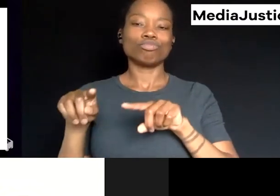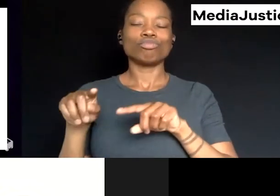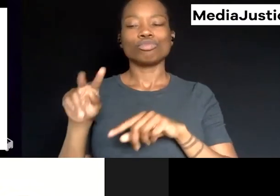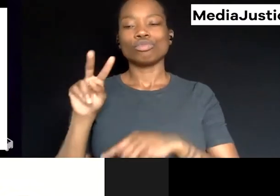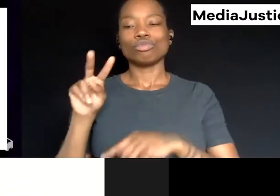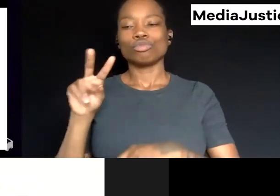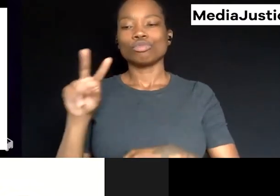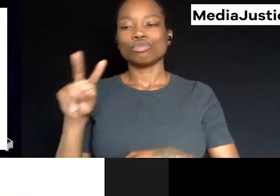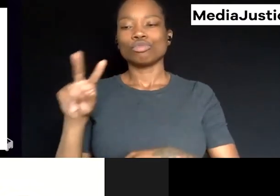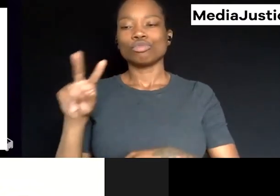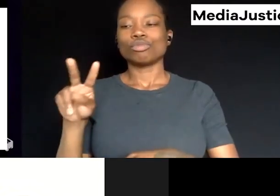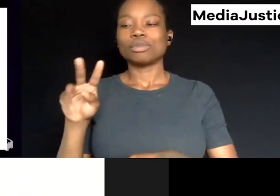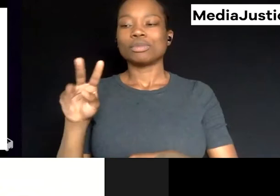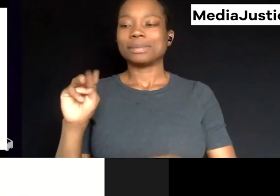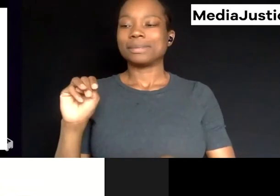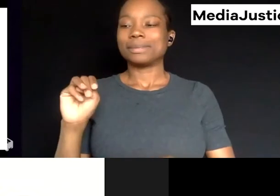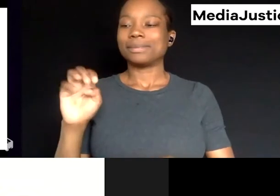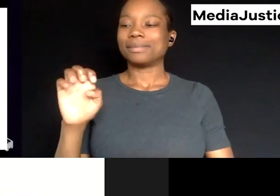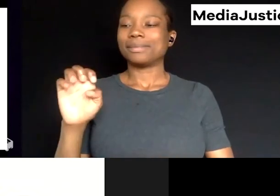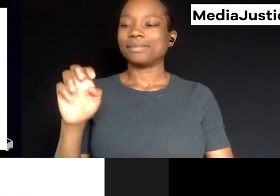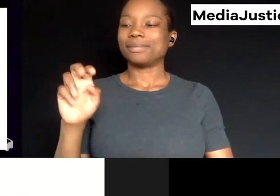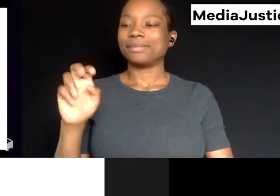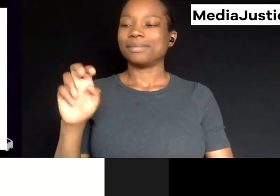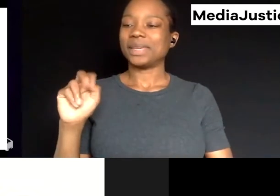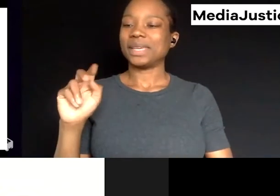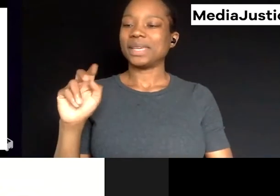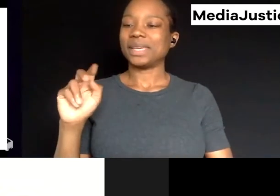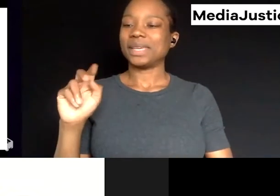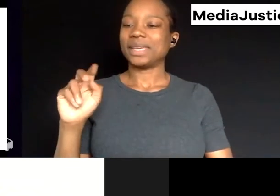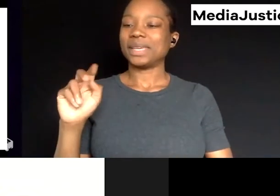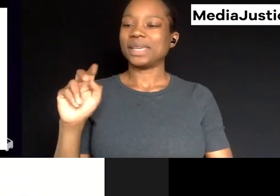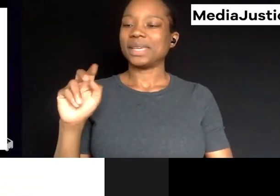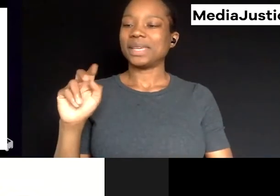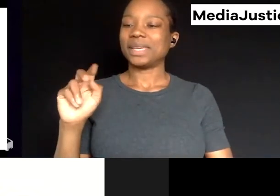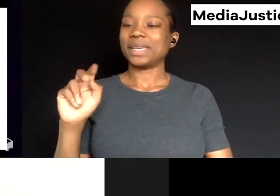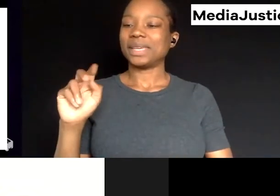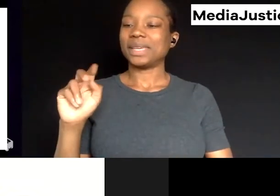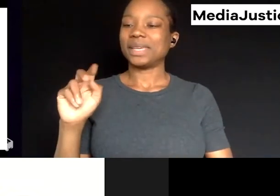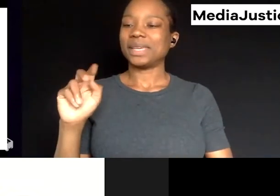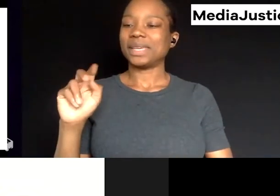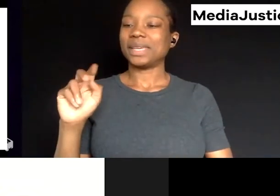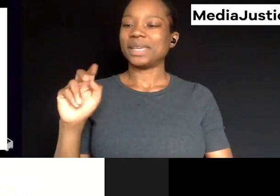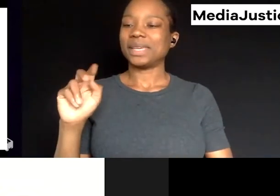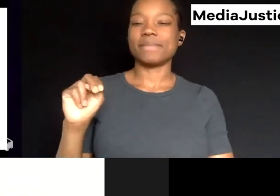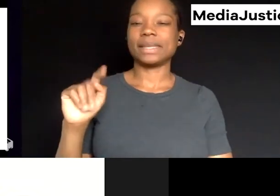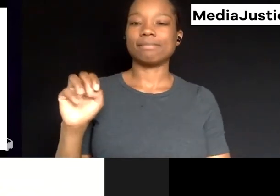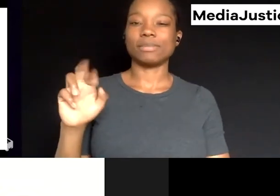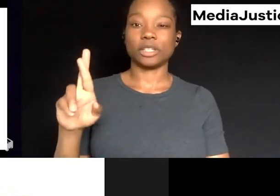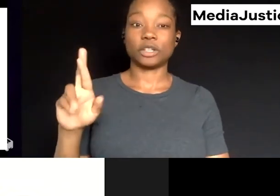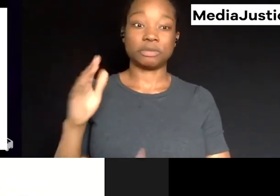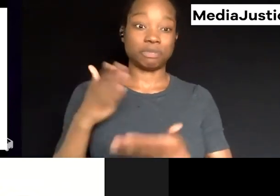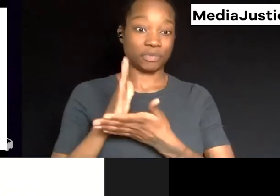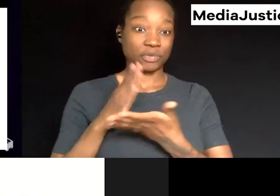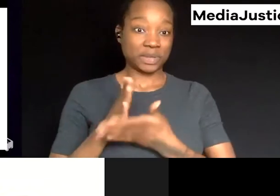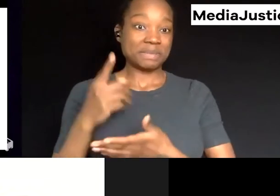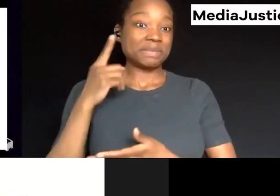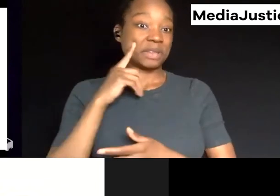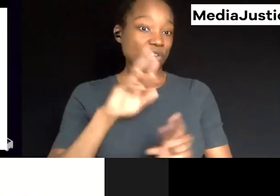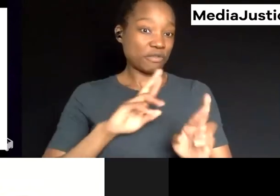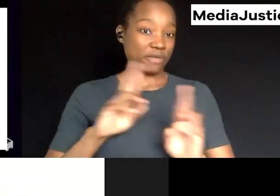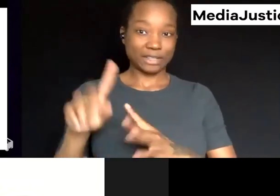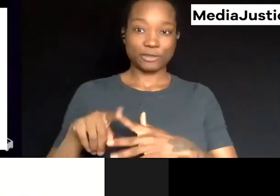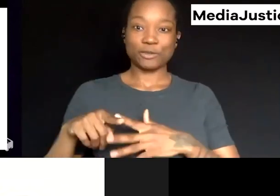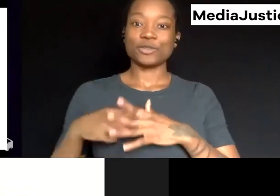open up that window. All right. So I think we're all ready to jump in and we can